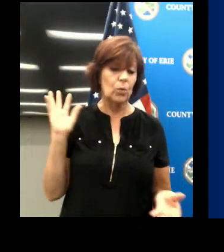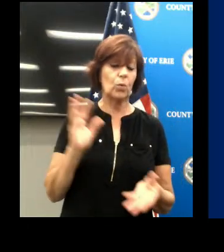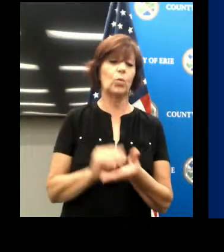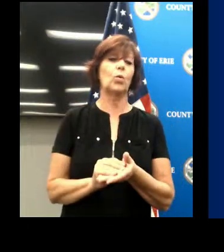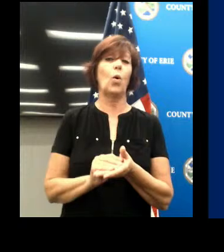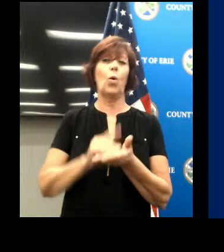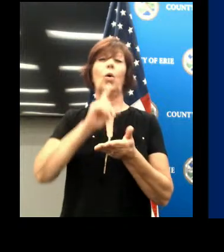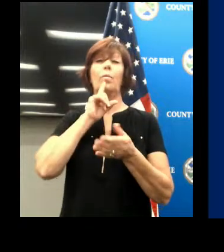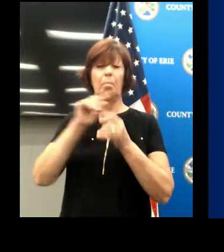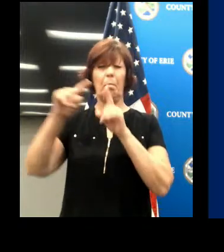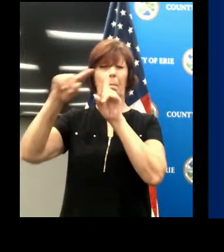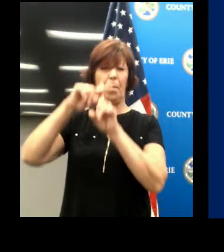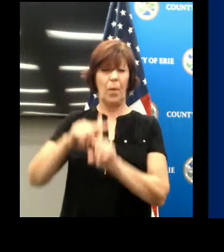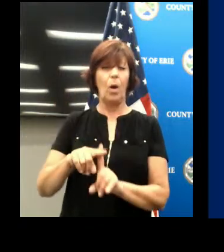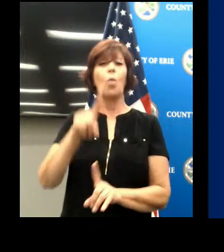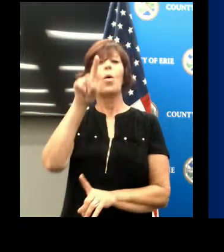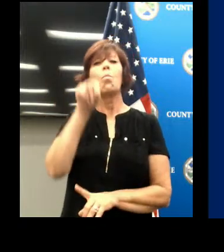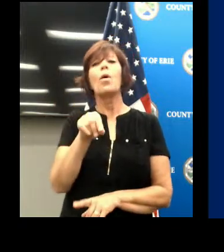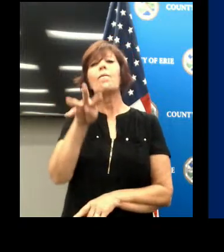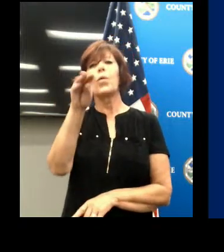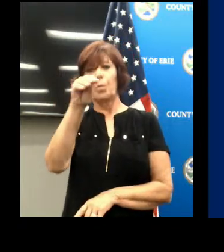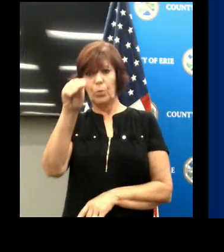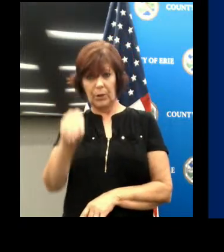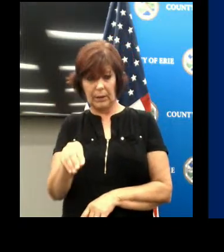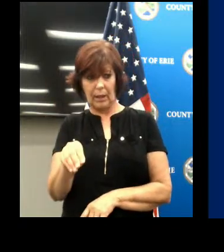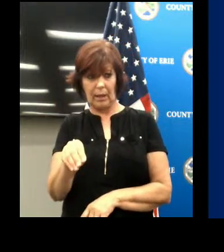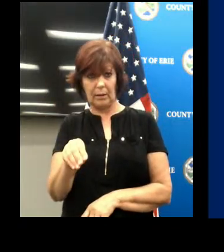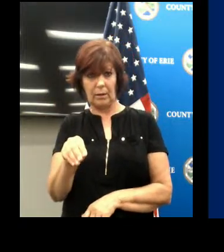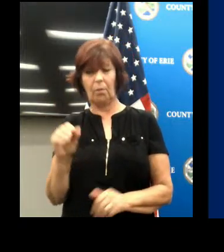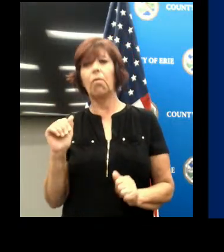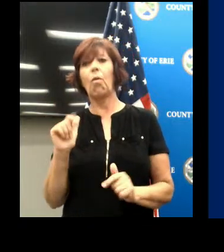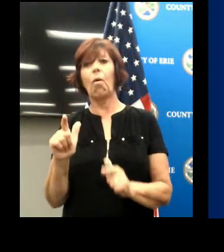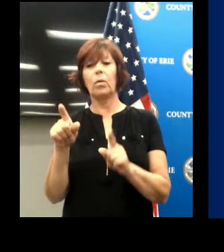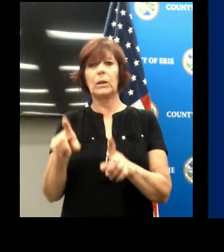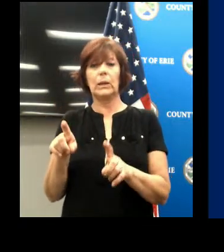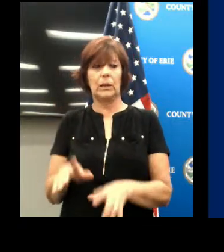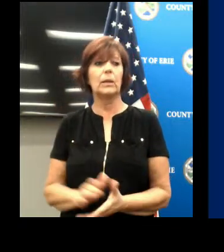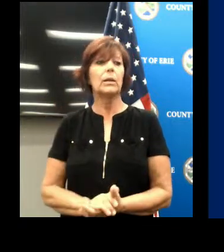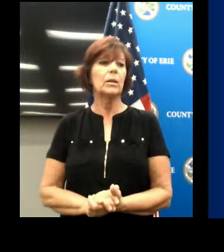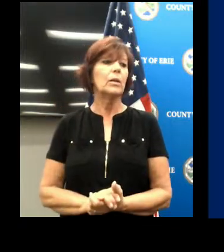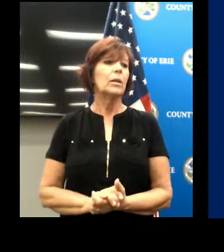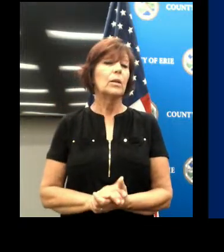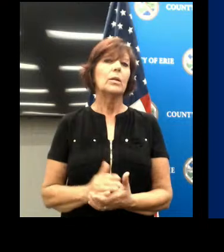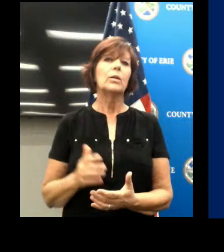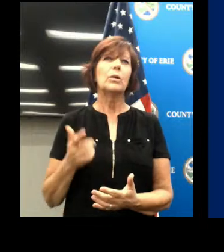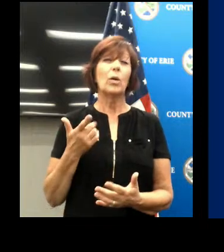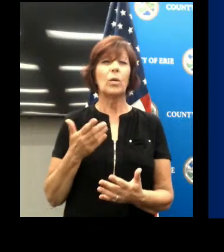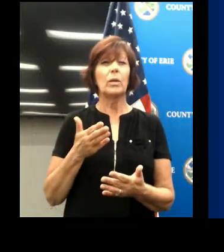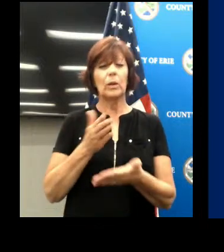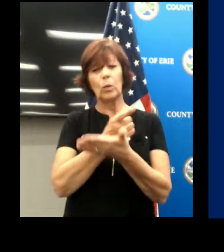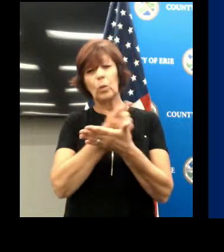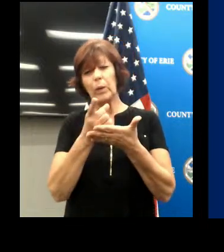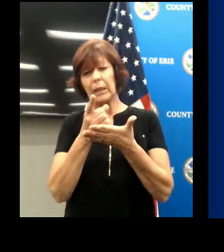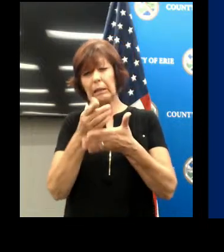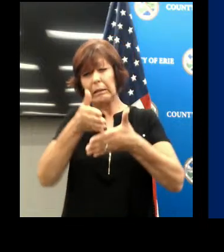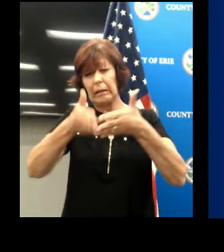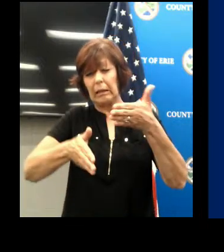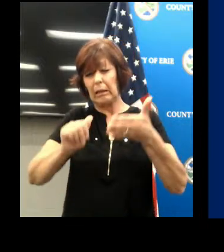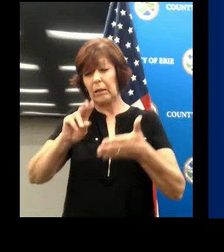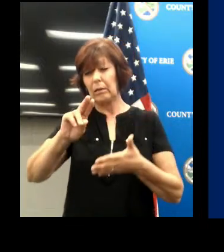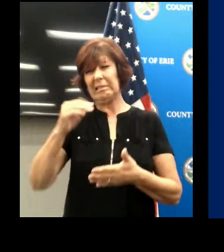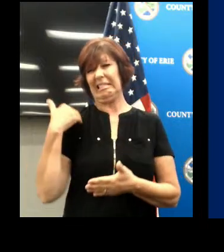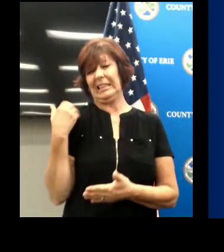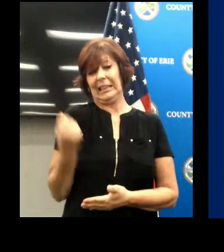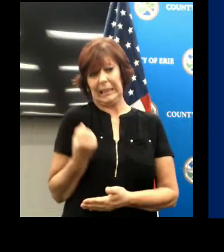made up 1.4% of all cases. So through the week ending August 22nd, which I believe is